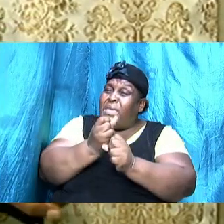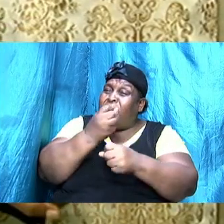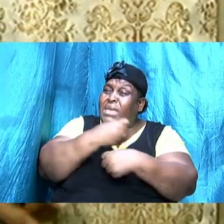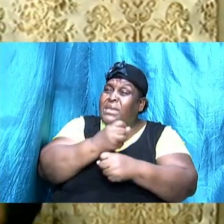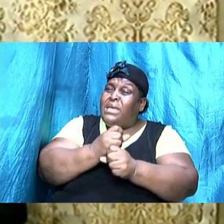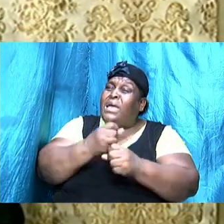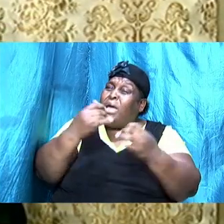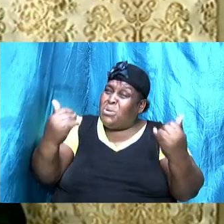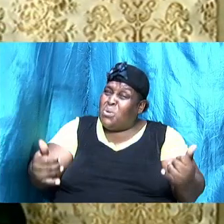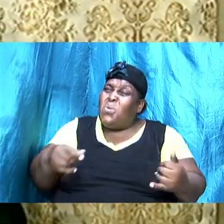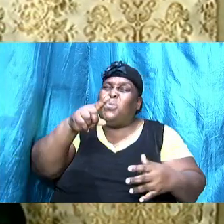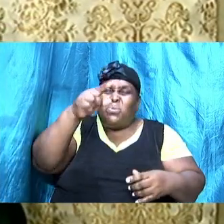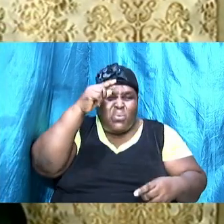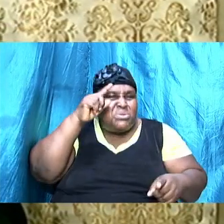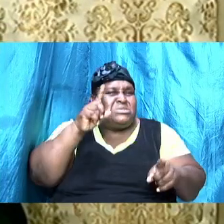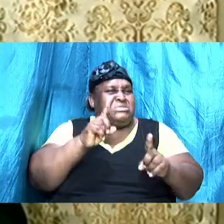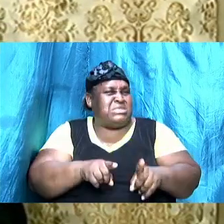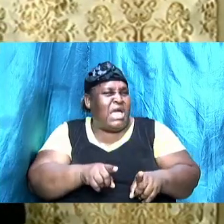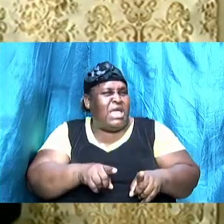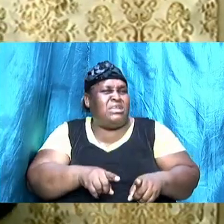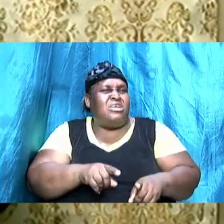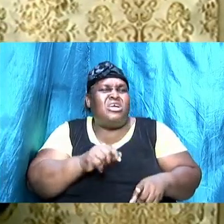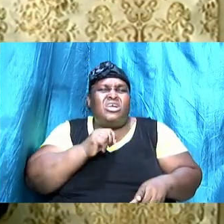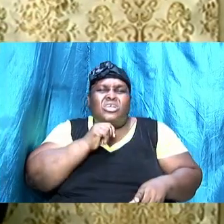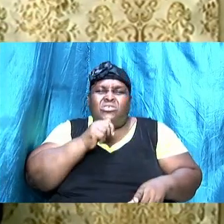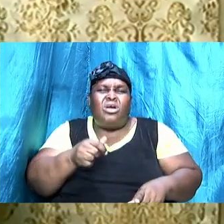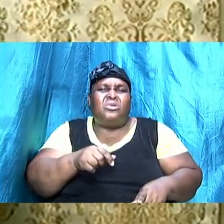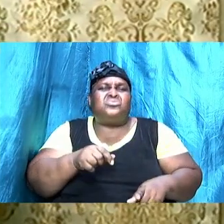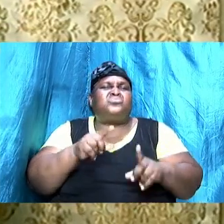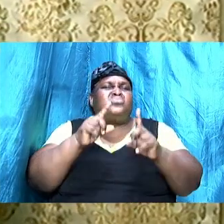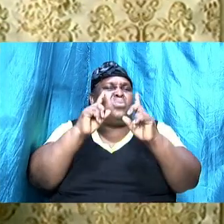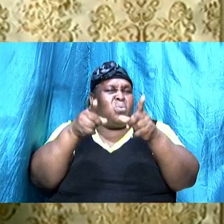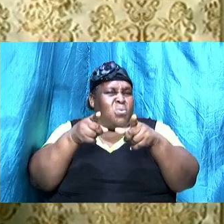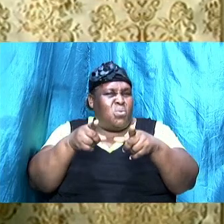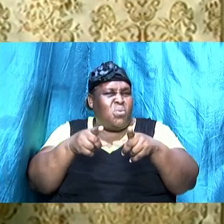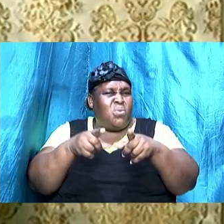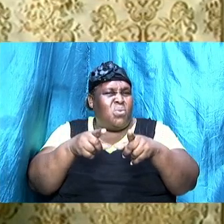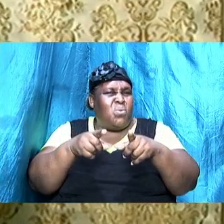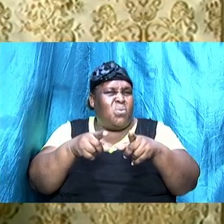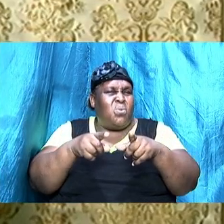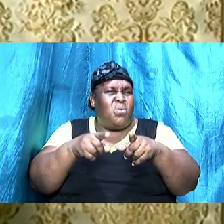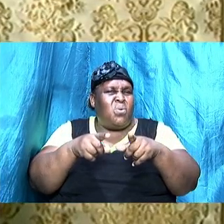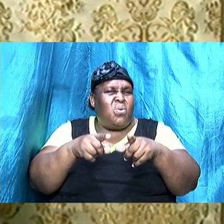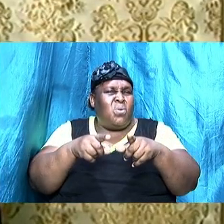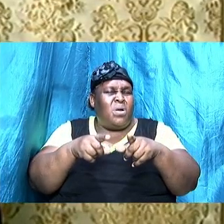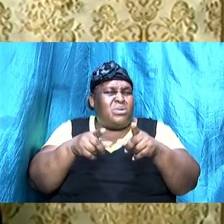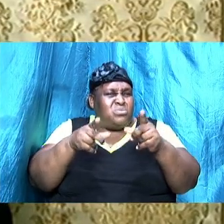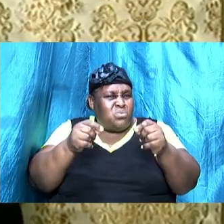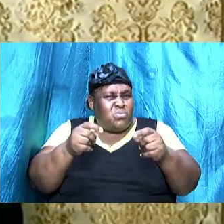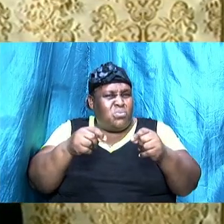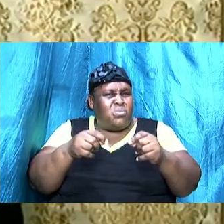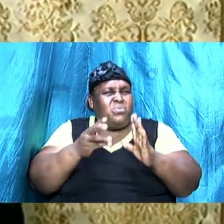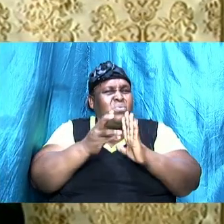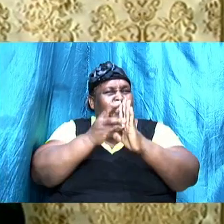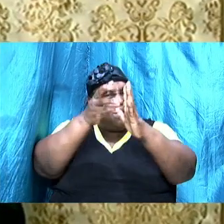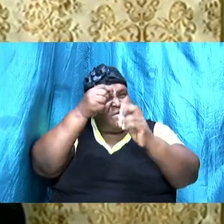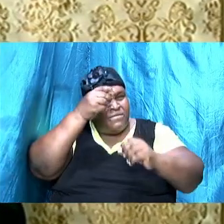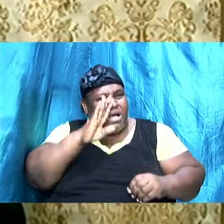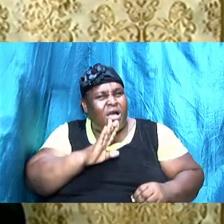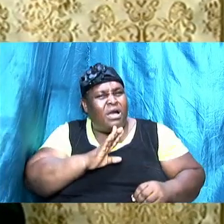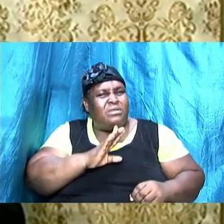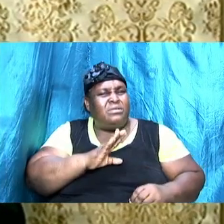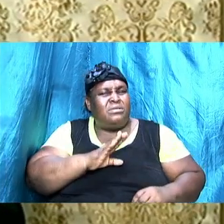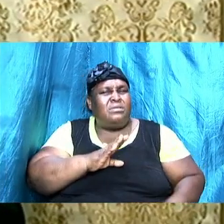His rule. Be very careful of the path that you trod.